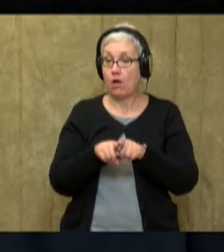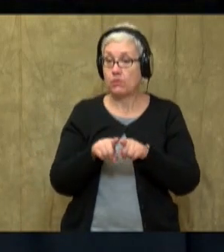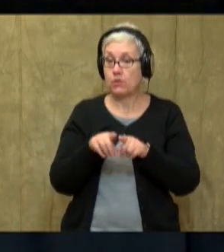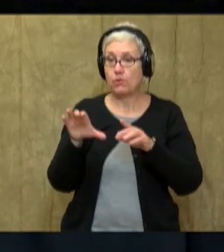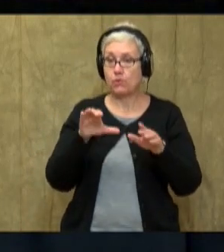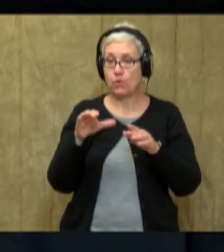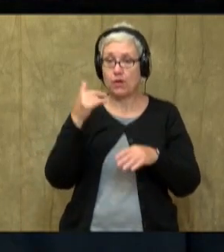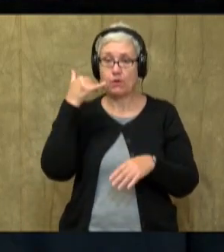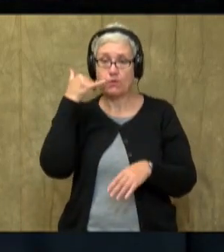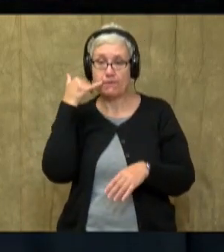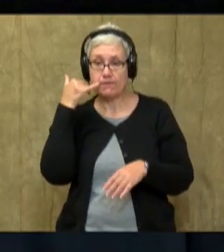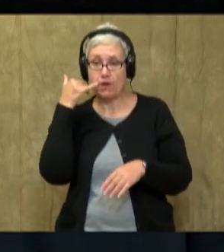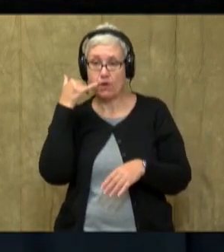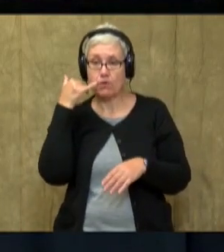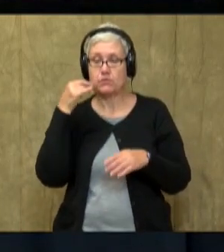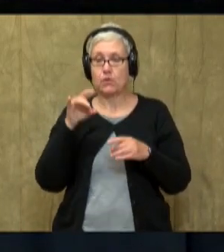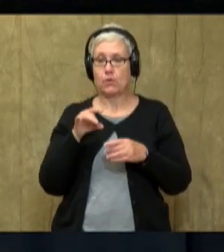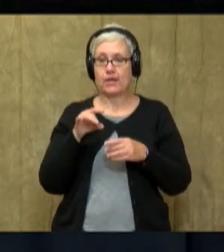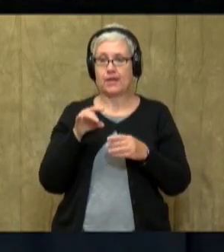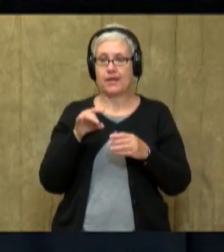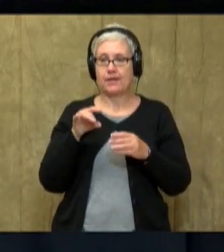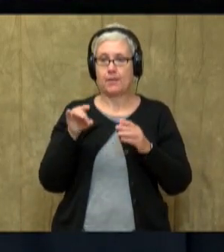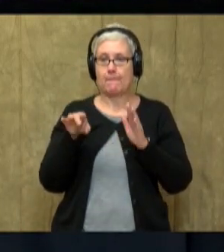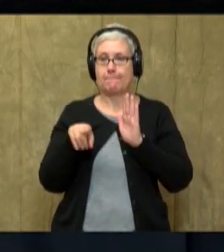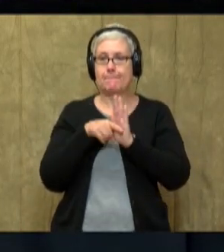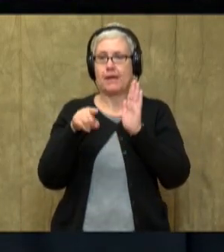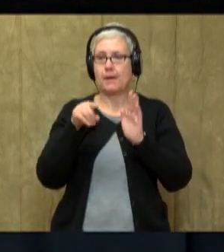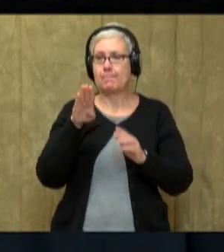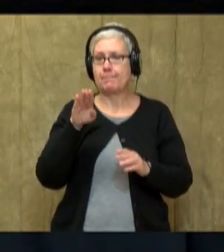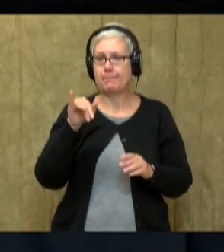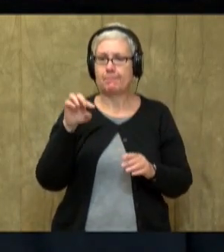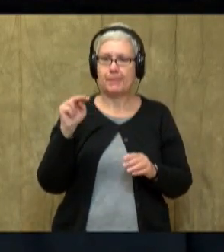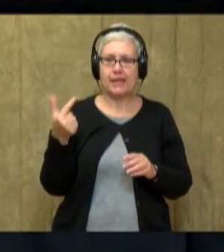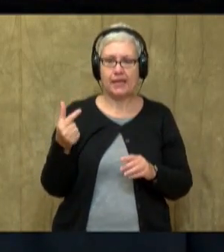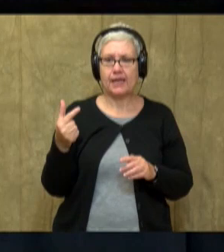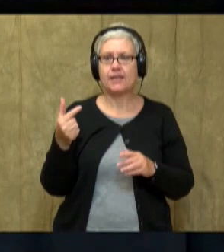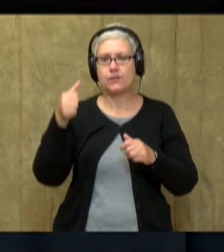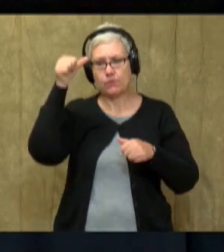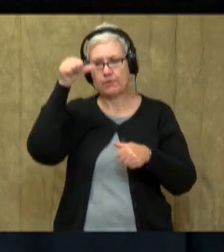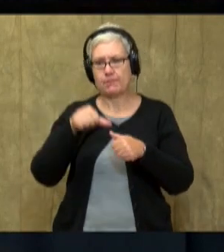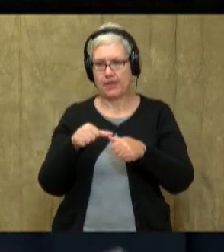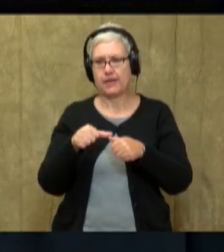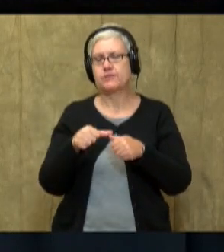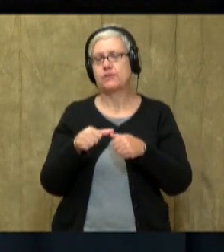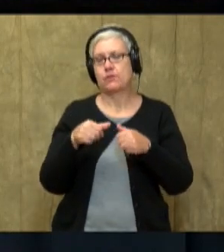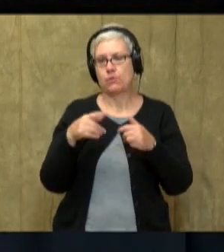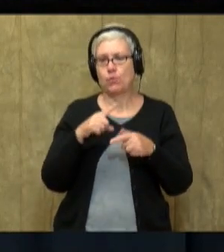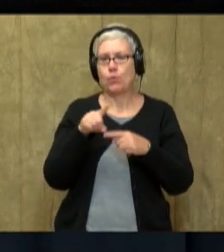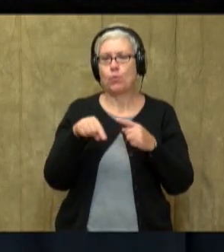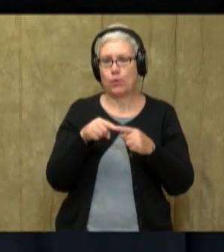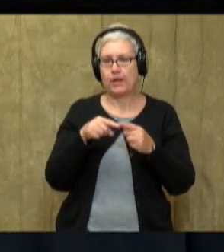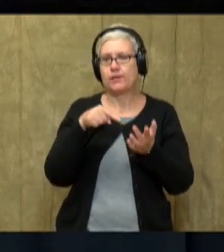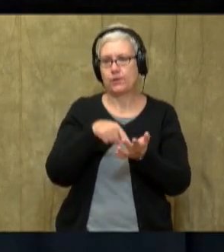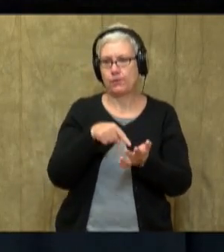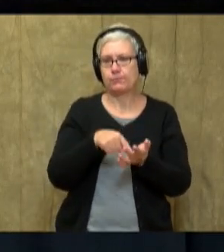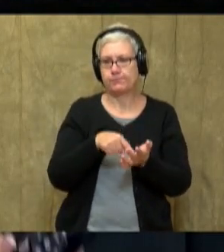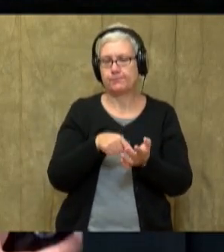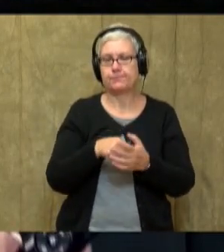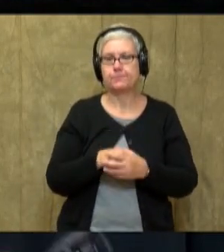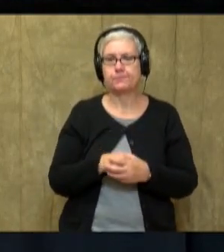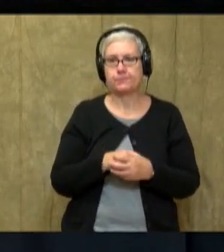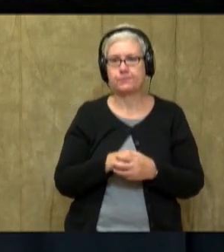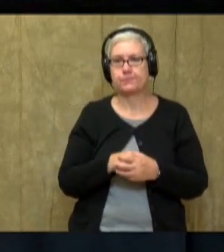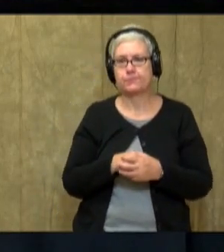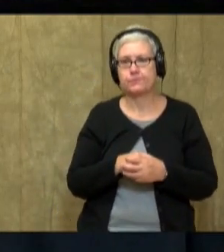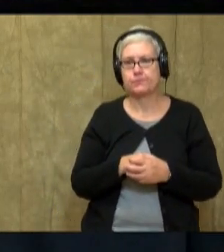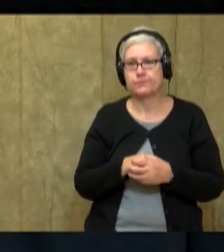When you have tests that week or when you have a project due, it's very good for you to put it inside your calendar. And if